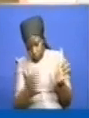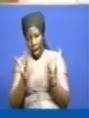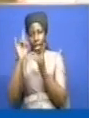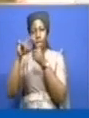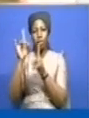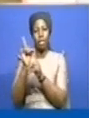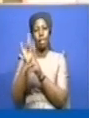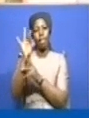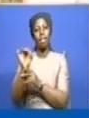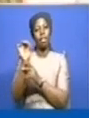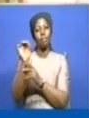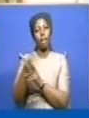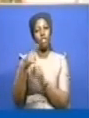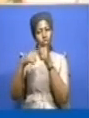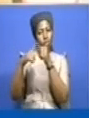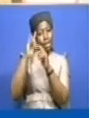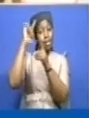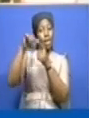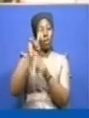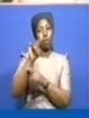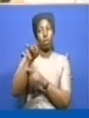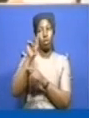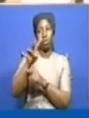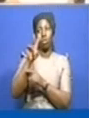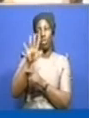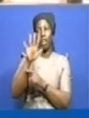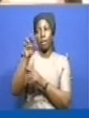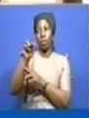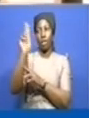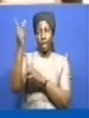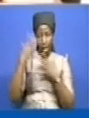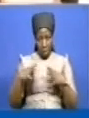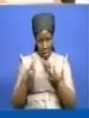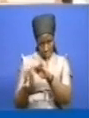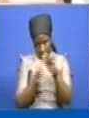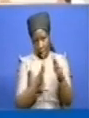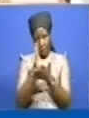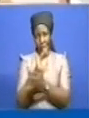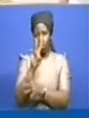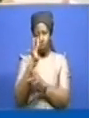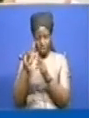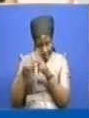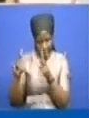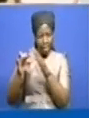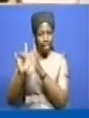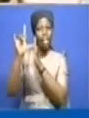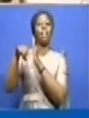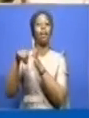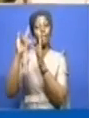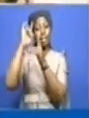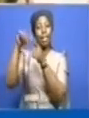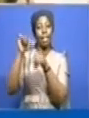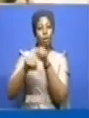June, targets 1.25 million Kenyans, and then phase two will commence thereafter to target about 9.6